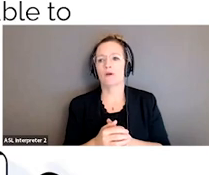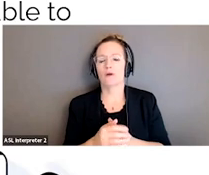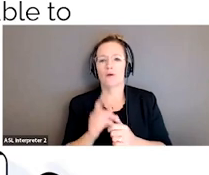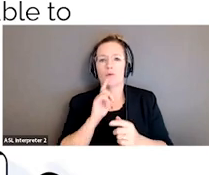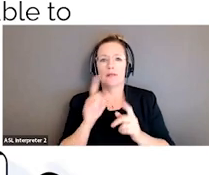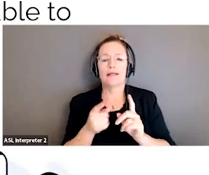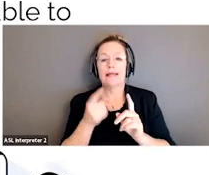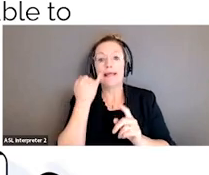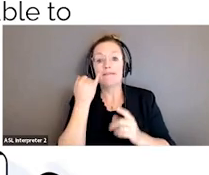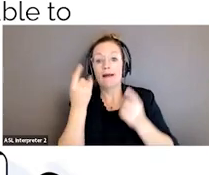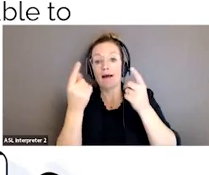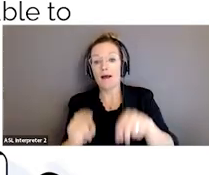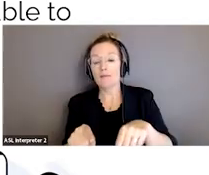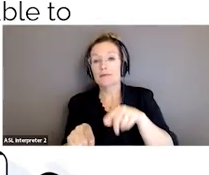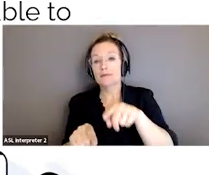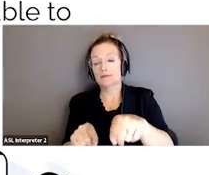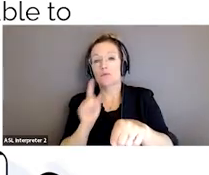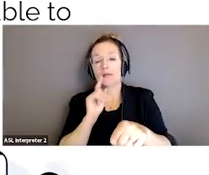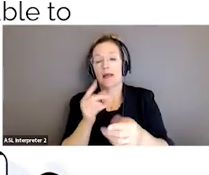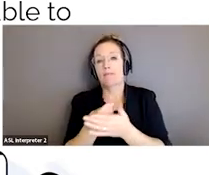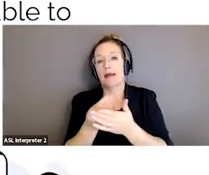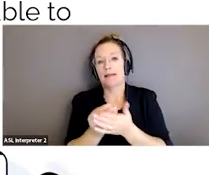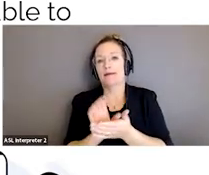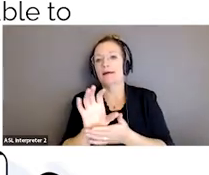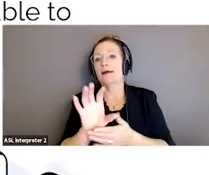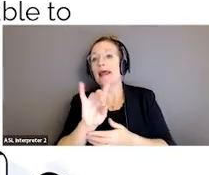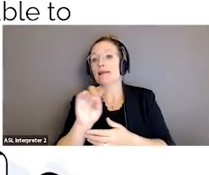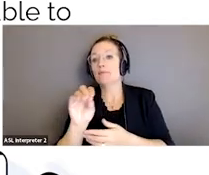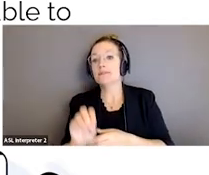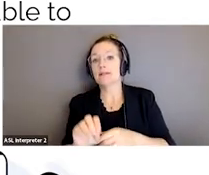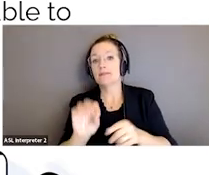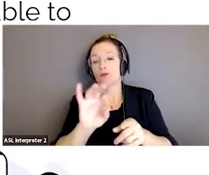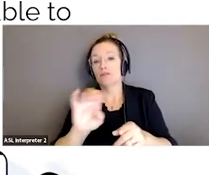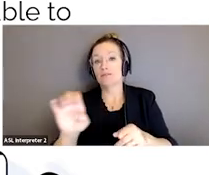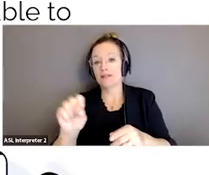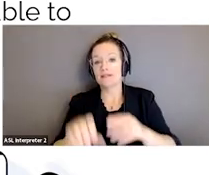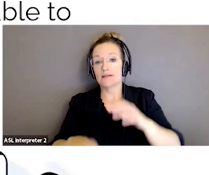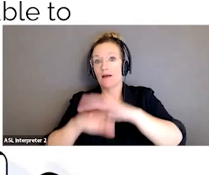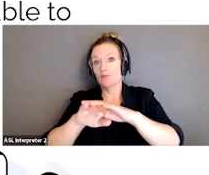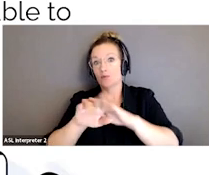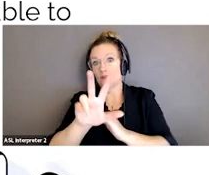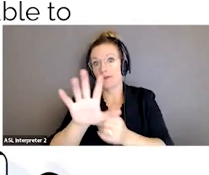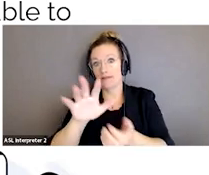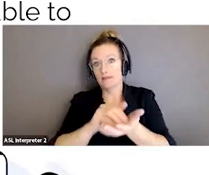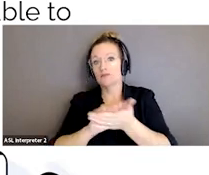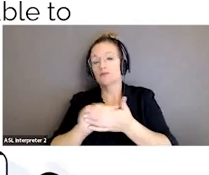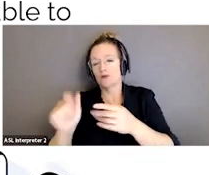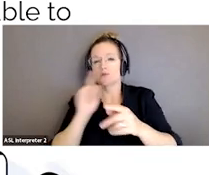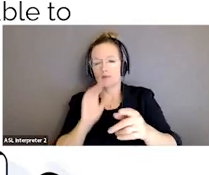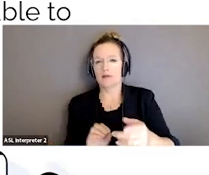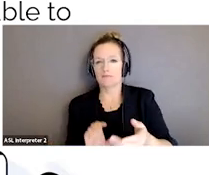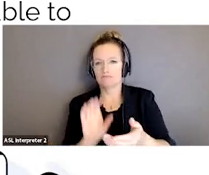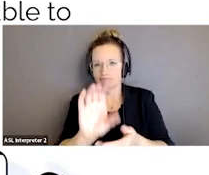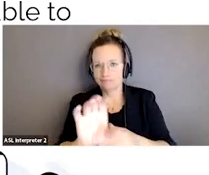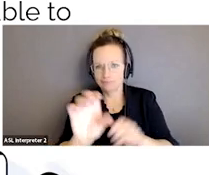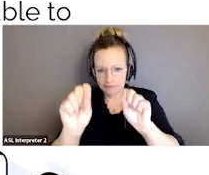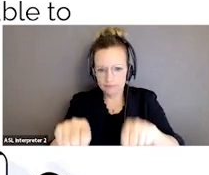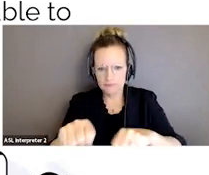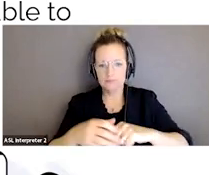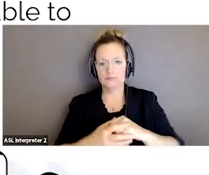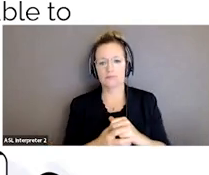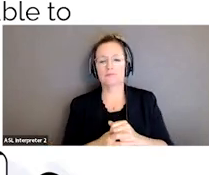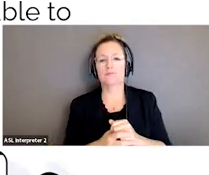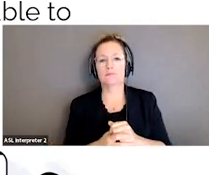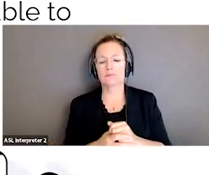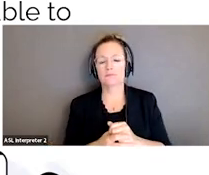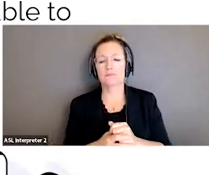reimburse the clients 80%. So 80% of your IP fees up to $35,000. And there is a